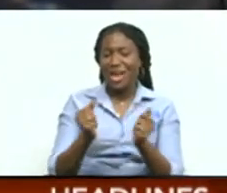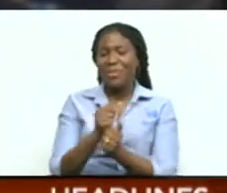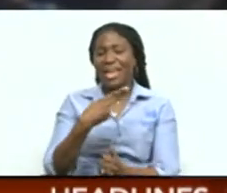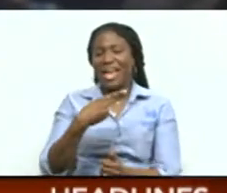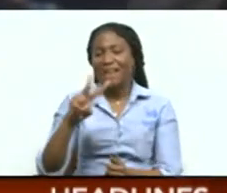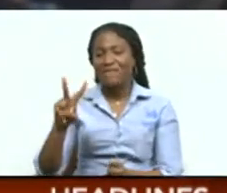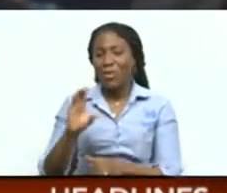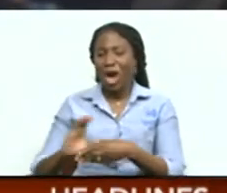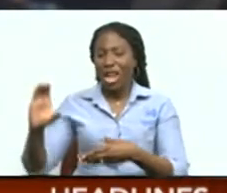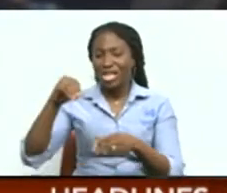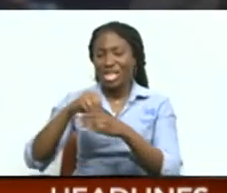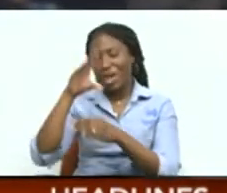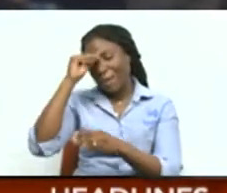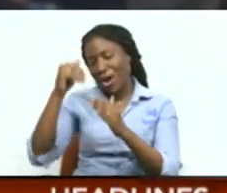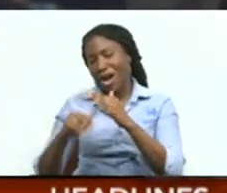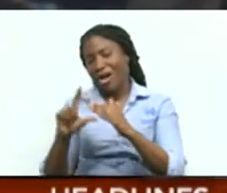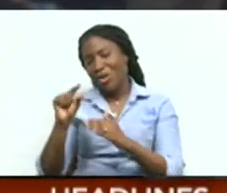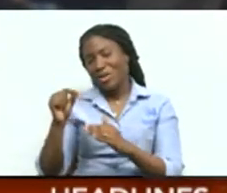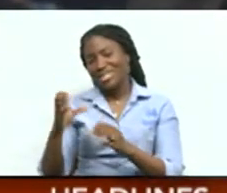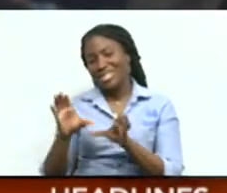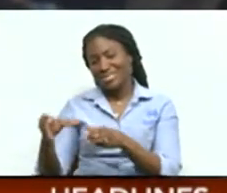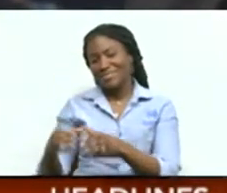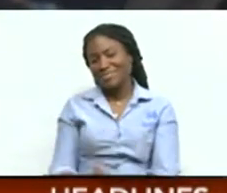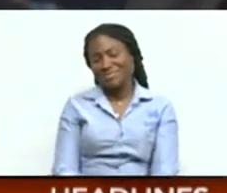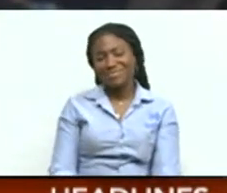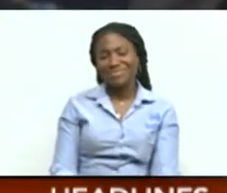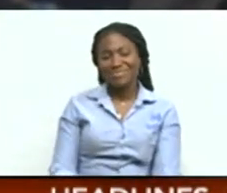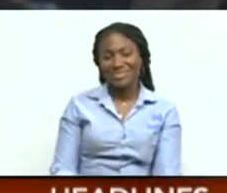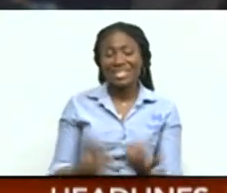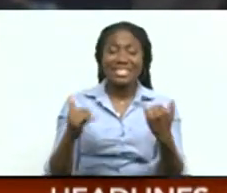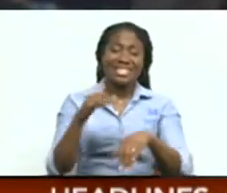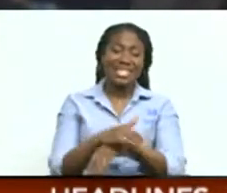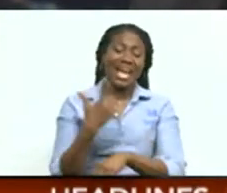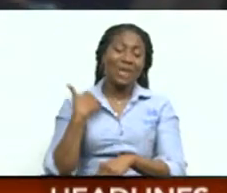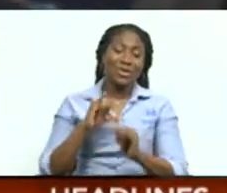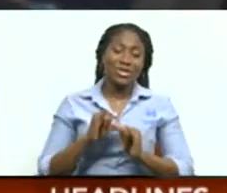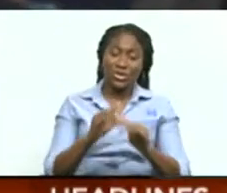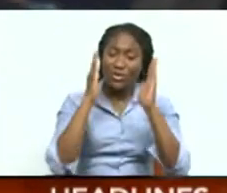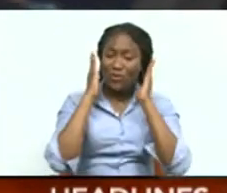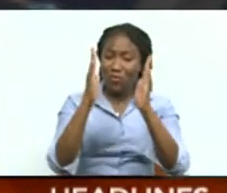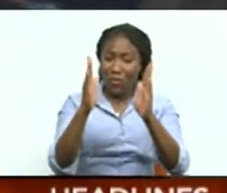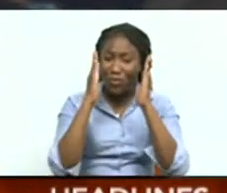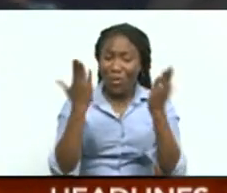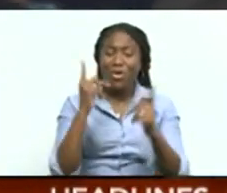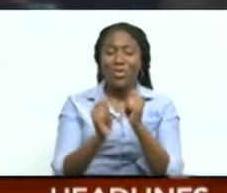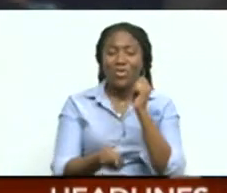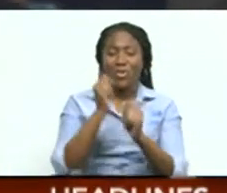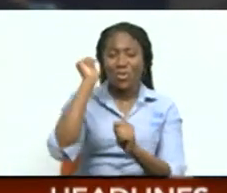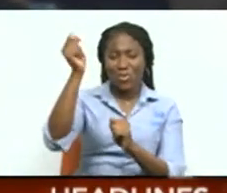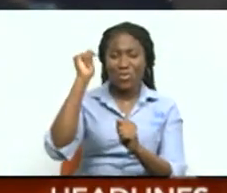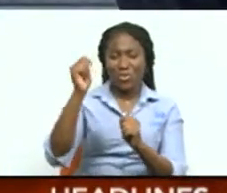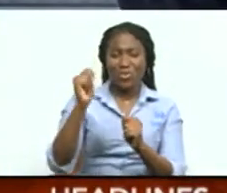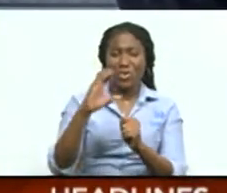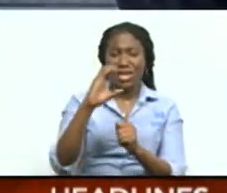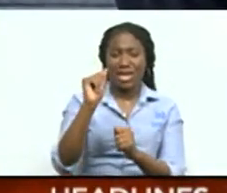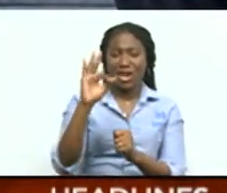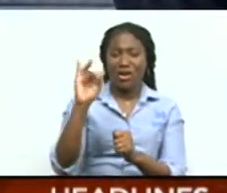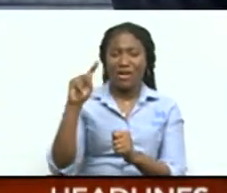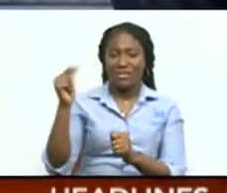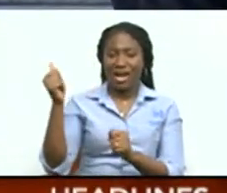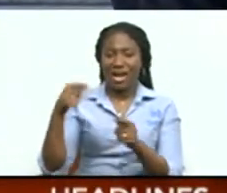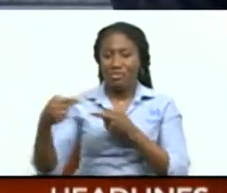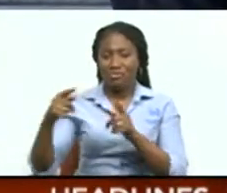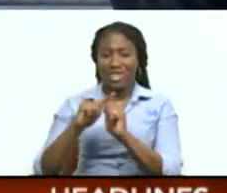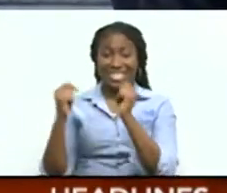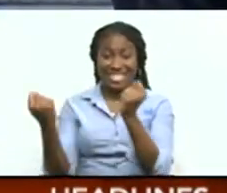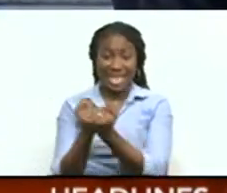College in the boys' under-20 division. Tonight, we continue to focus the spotlight on Trinidad and Tobago's Carifta Games team. On Wednesday,